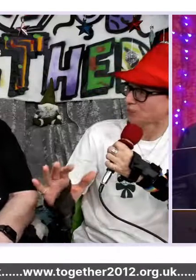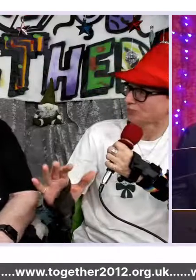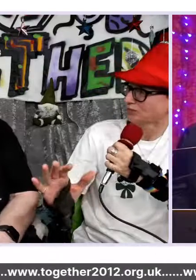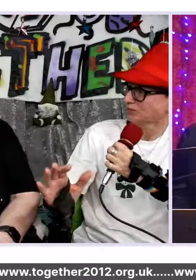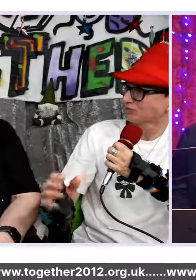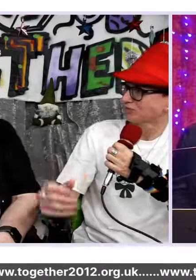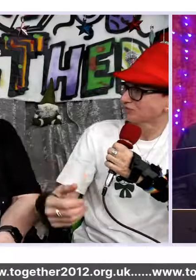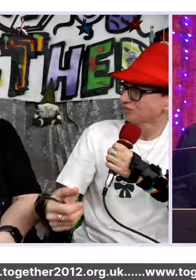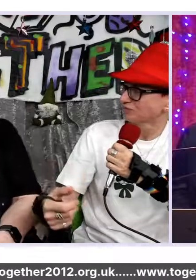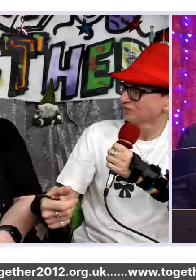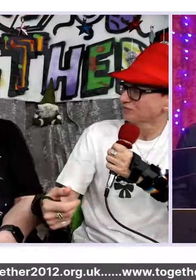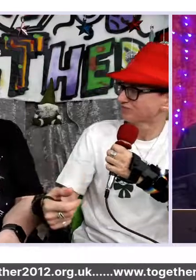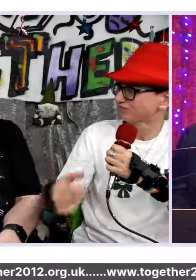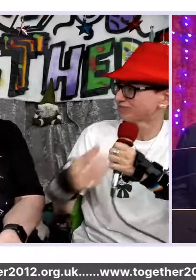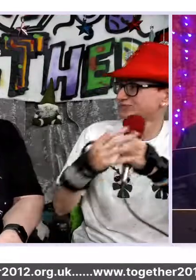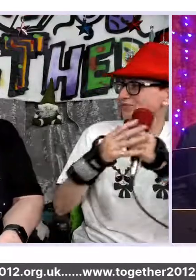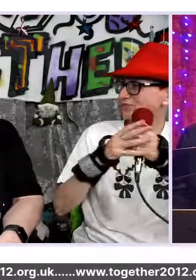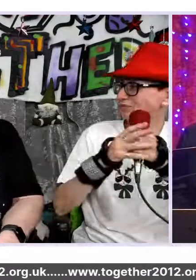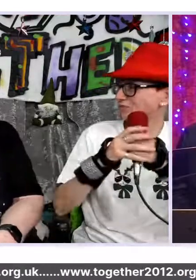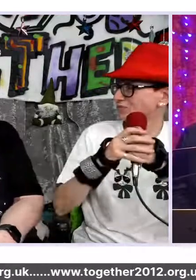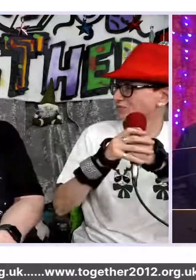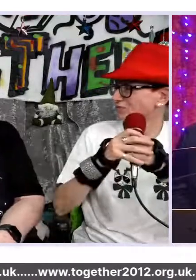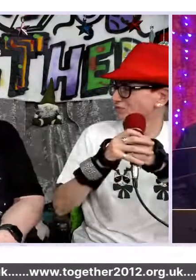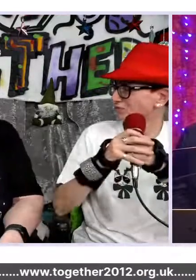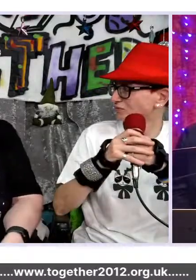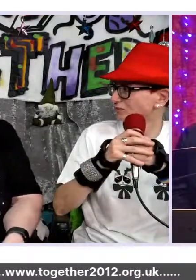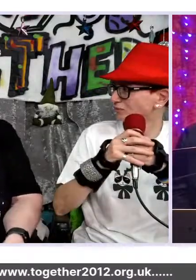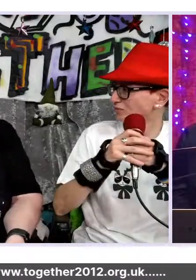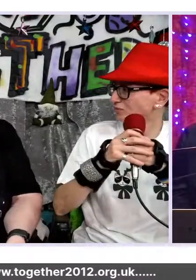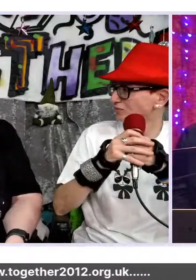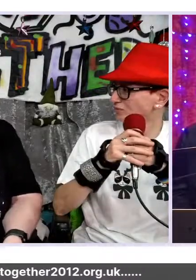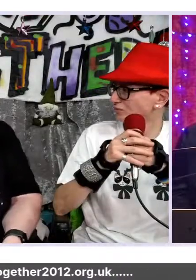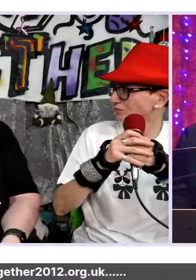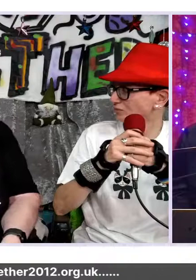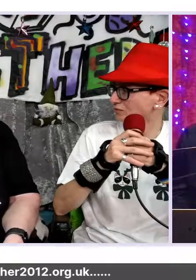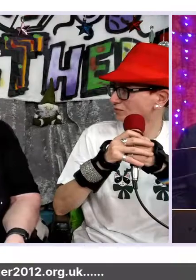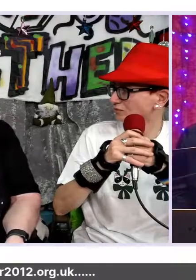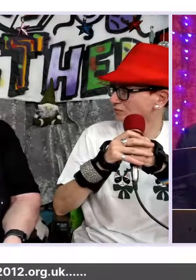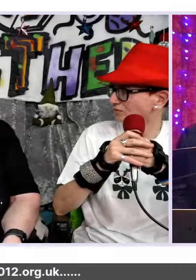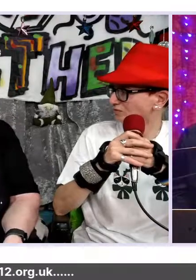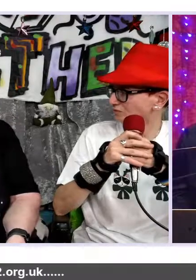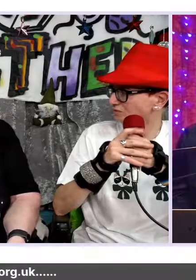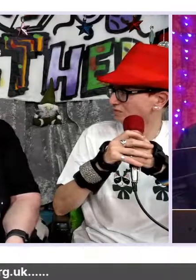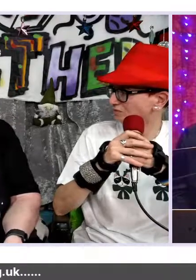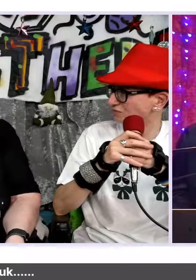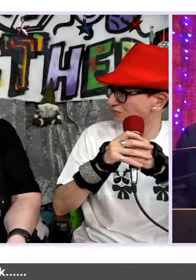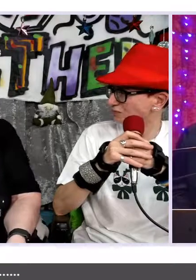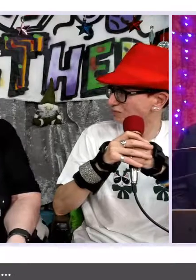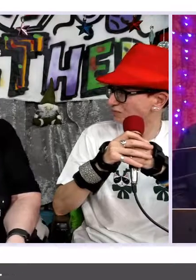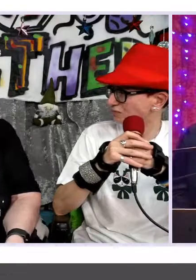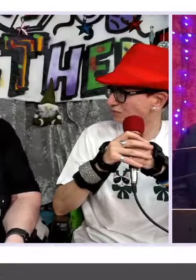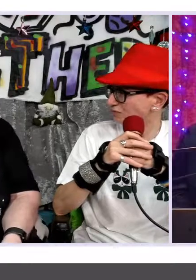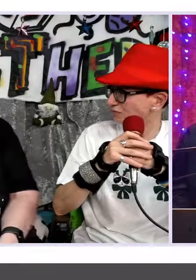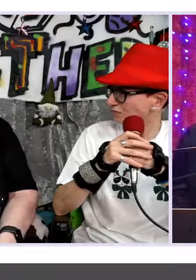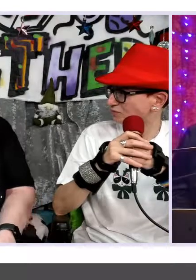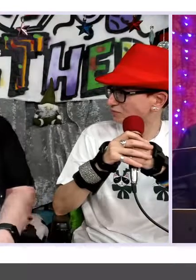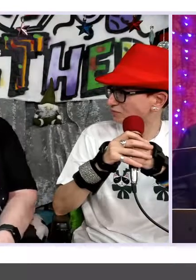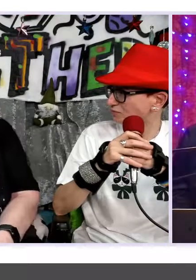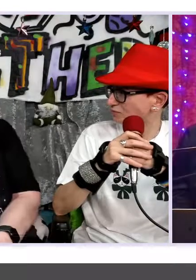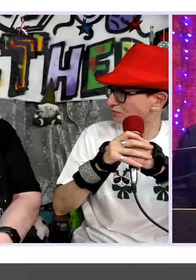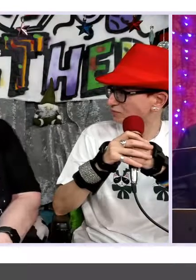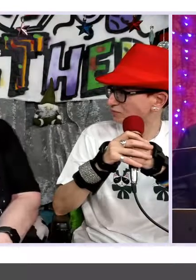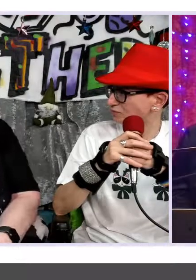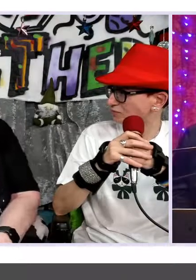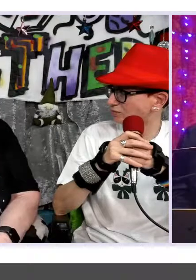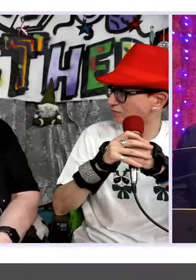rustle. I'm really looking forward to seeing it because obviously I was backstage doing backstagey things. But can you just